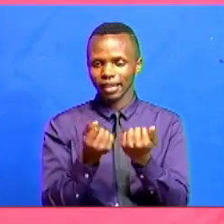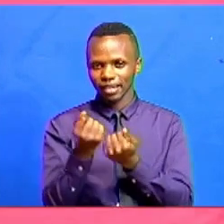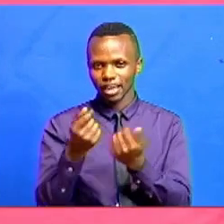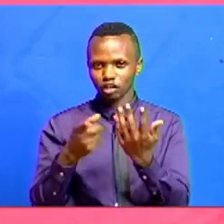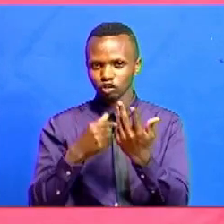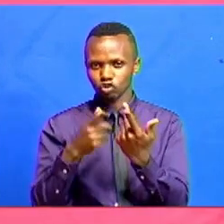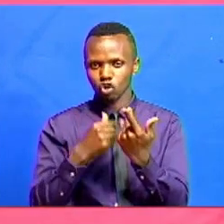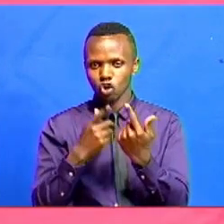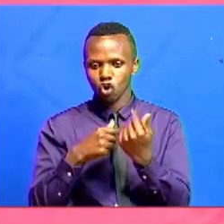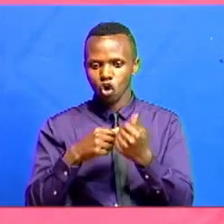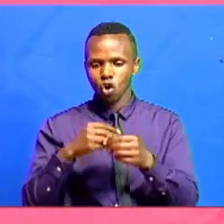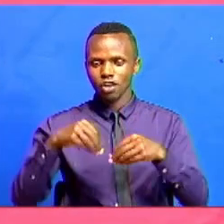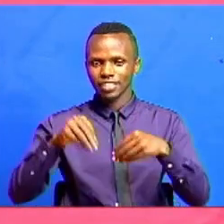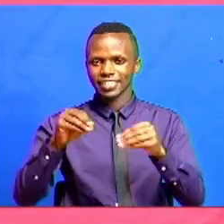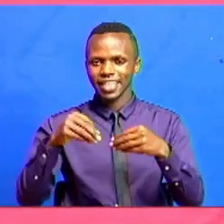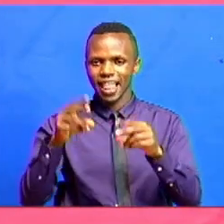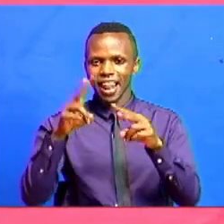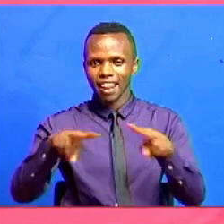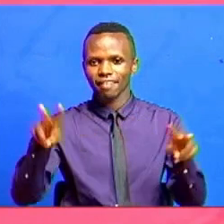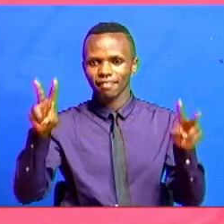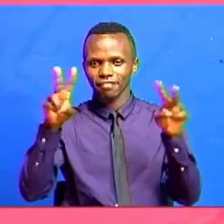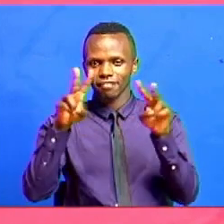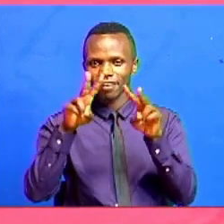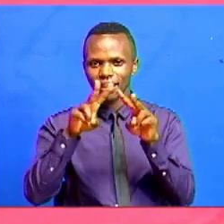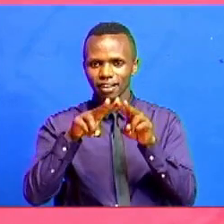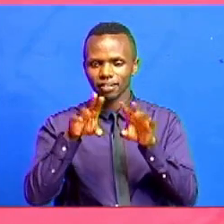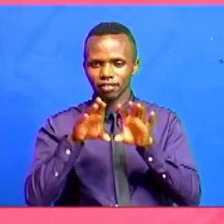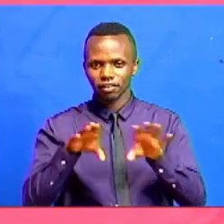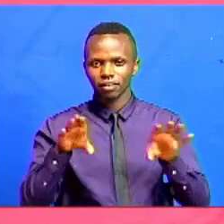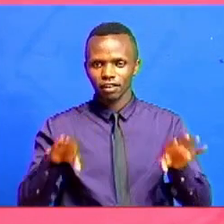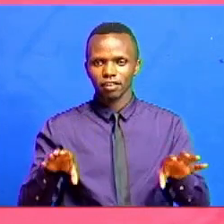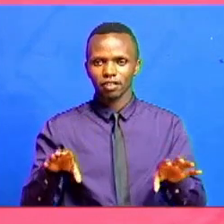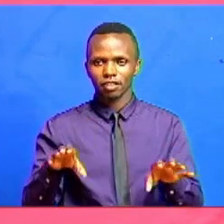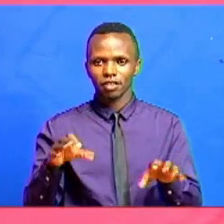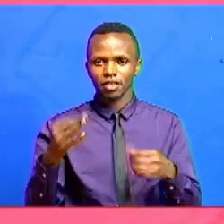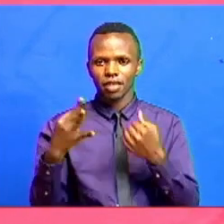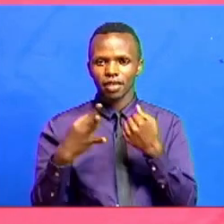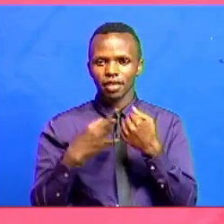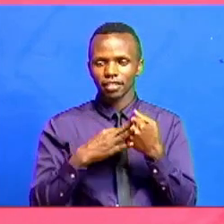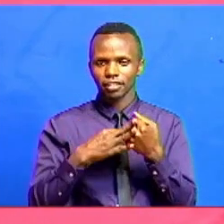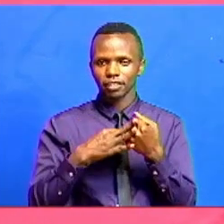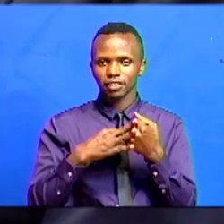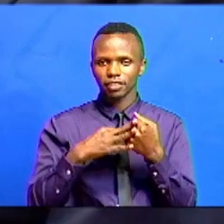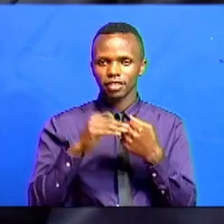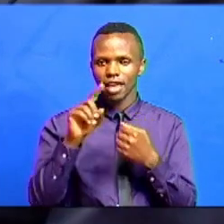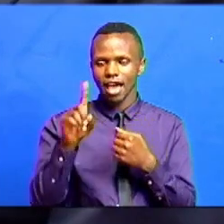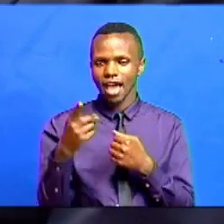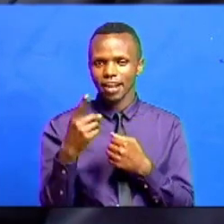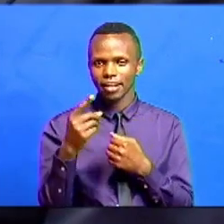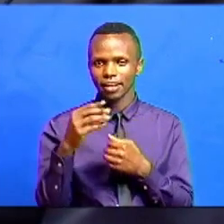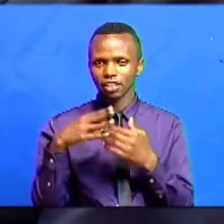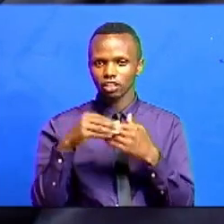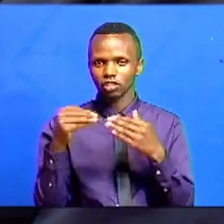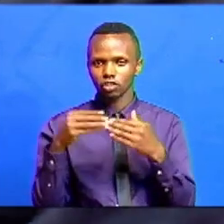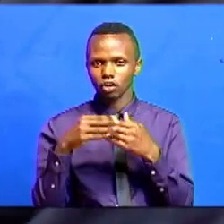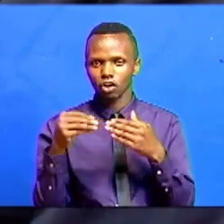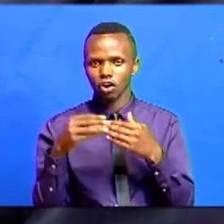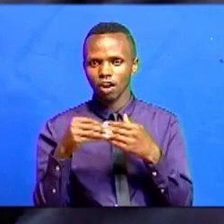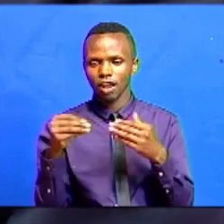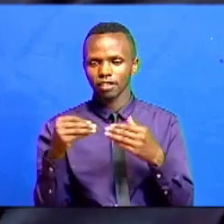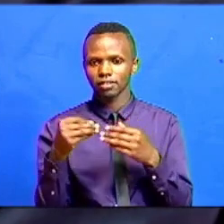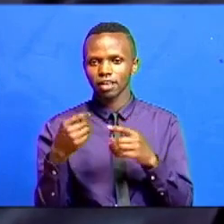annual sales value of this market is $8 billion, with $6.5 billion belonging to